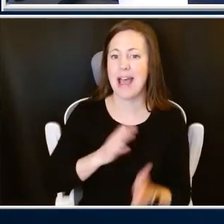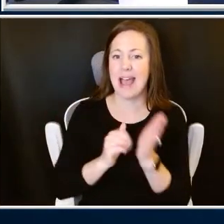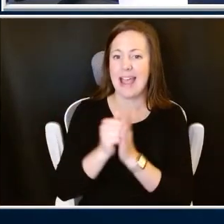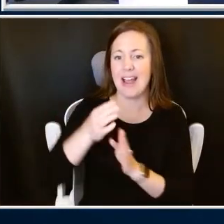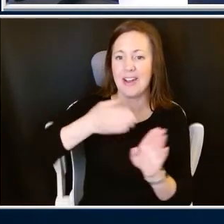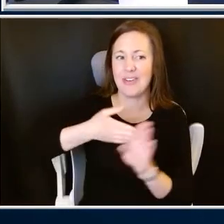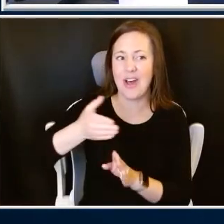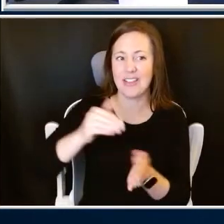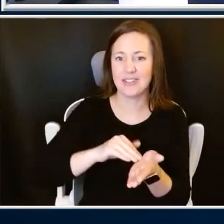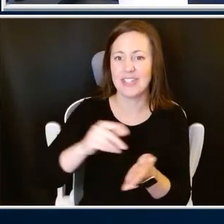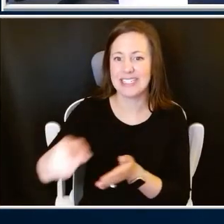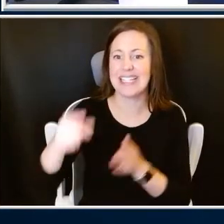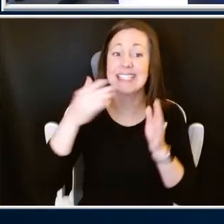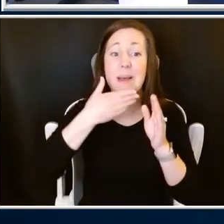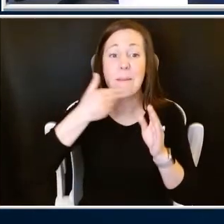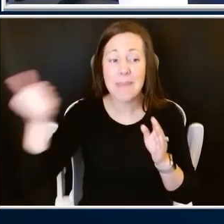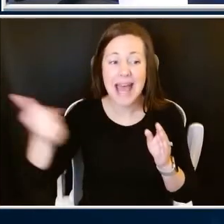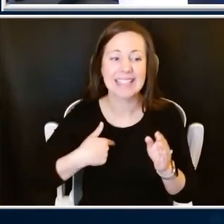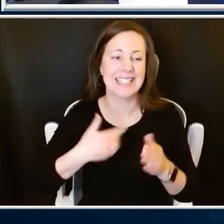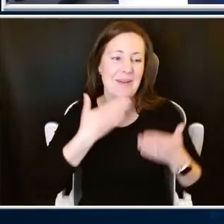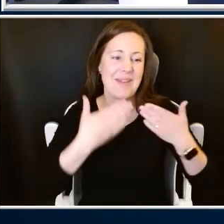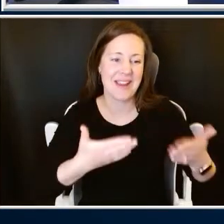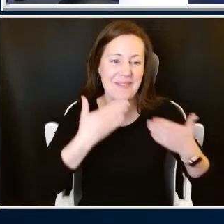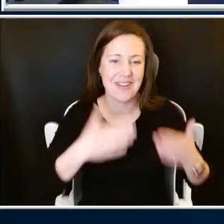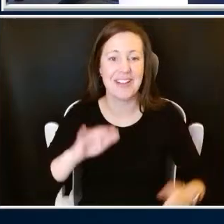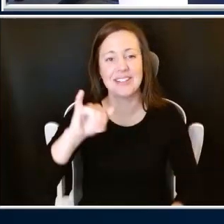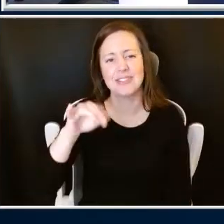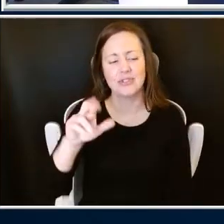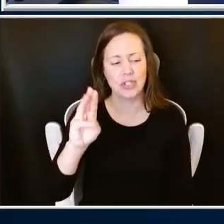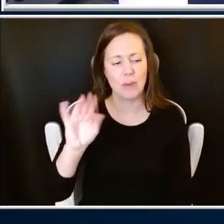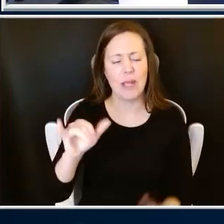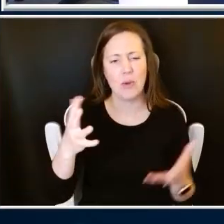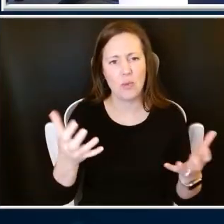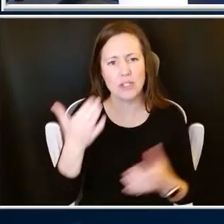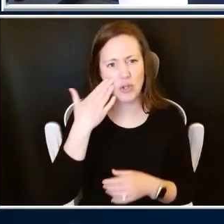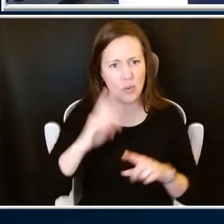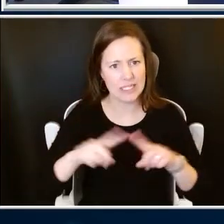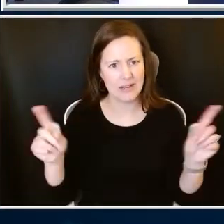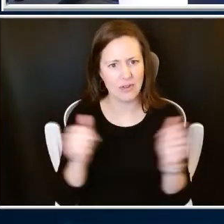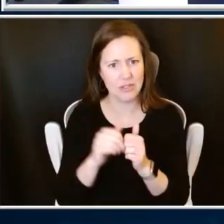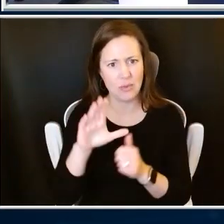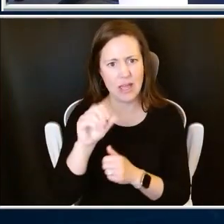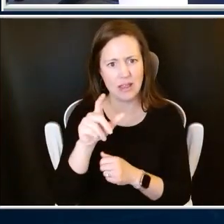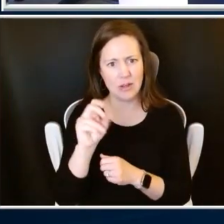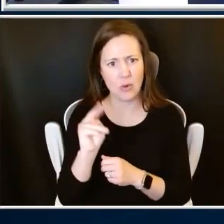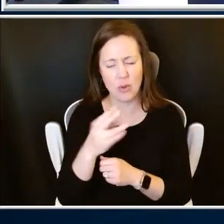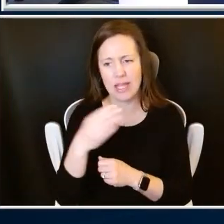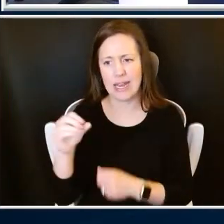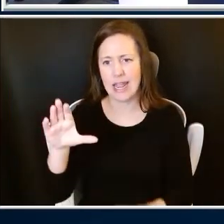grateful. And Jeremy wants to know, is there a difference between colon cancer and colorectal cancer?